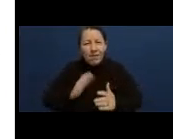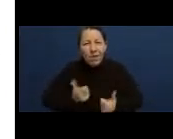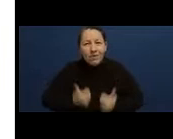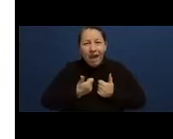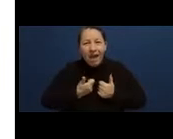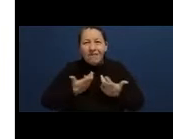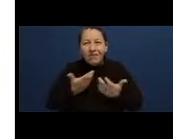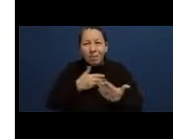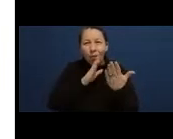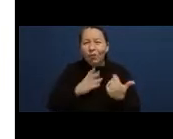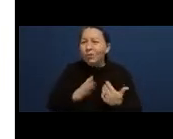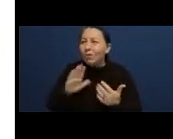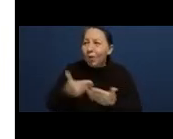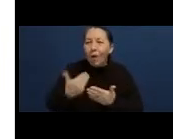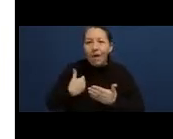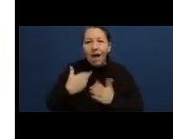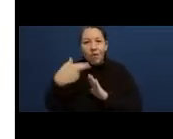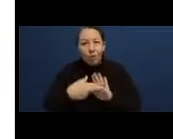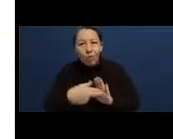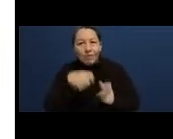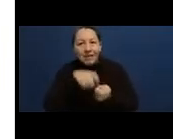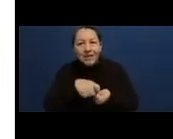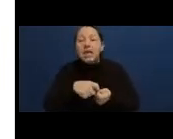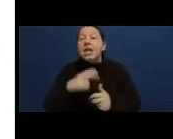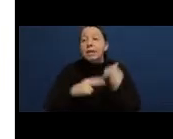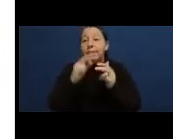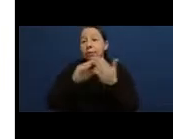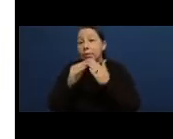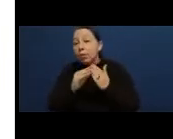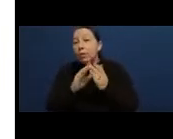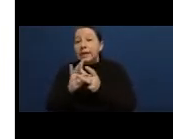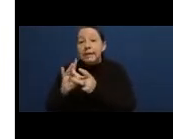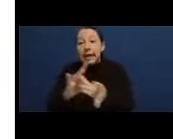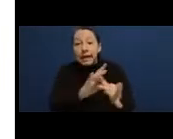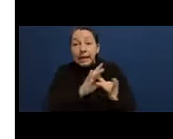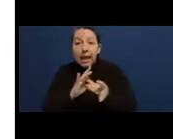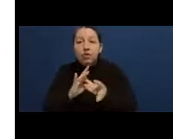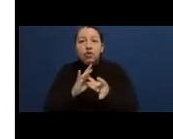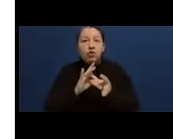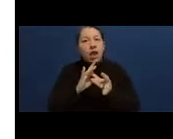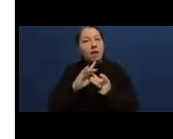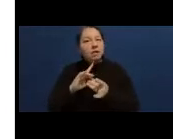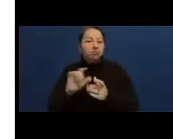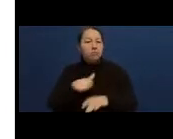builds community and connection, and it forms our worldview.